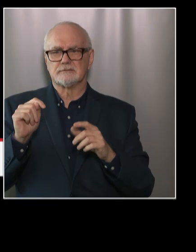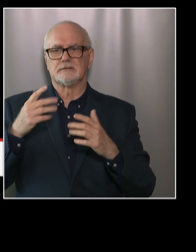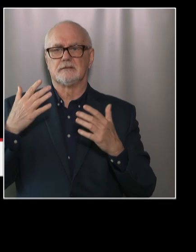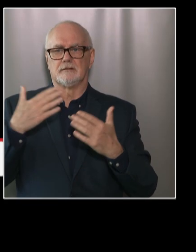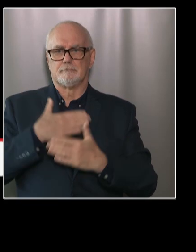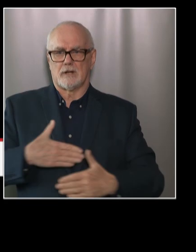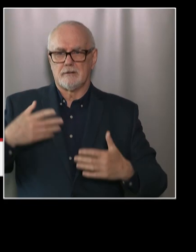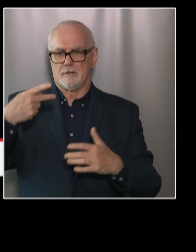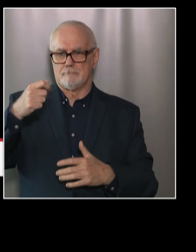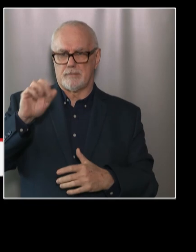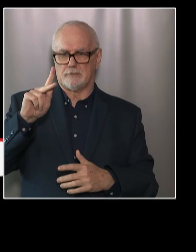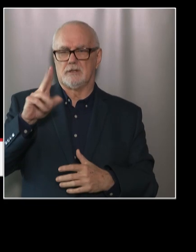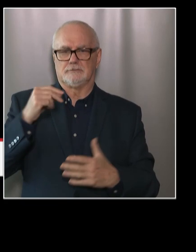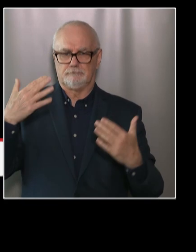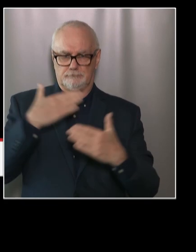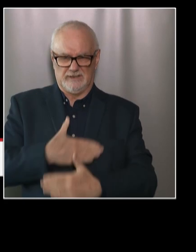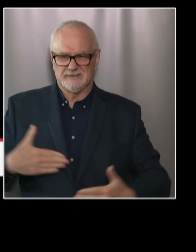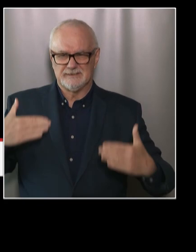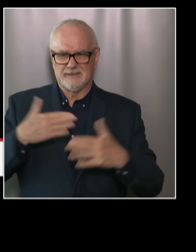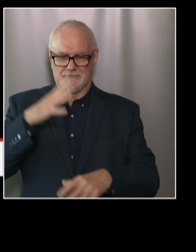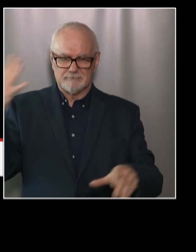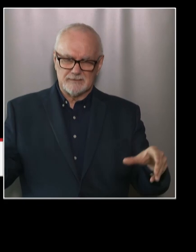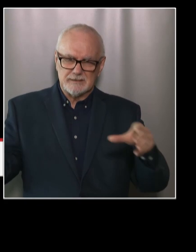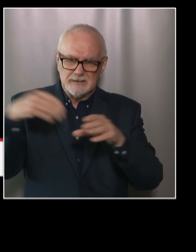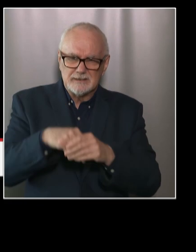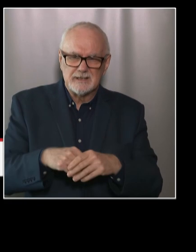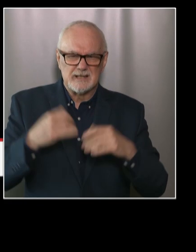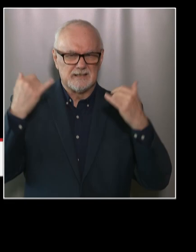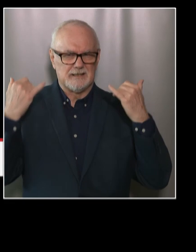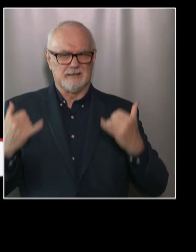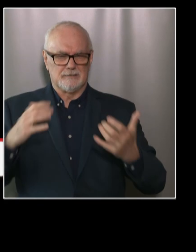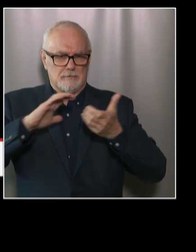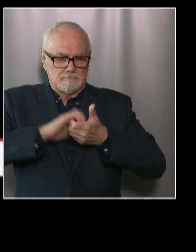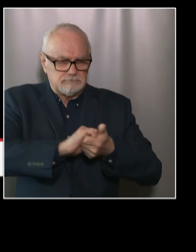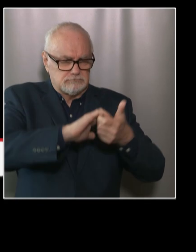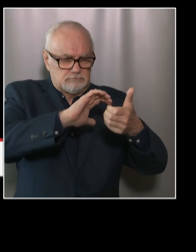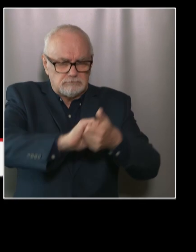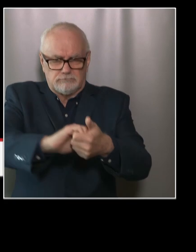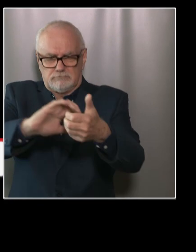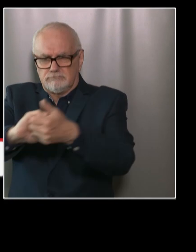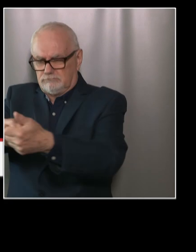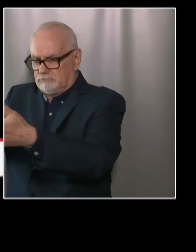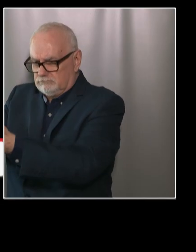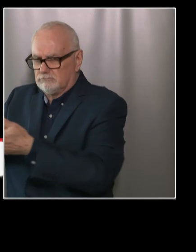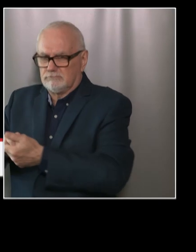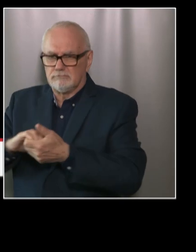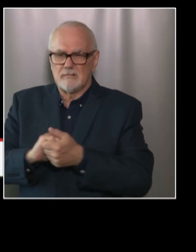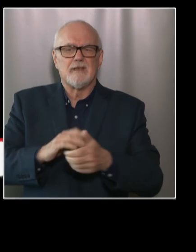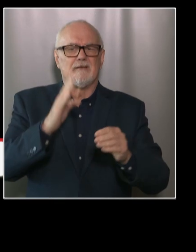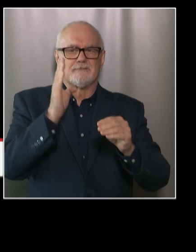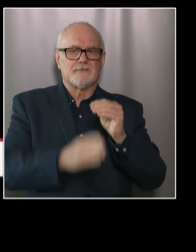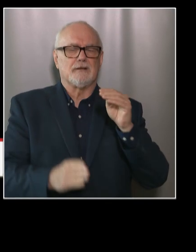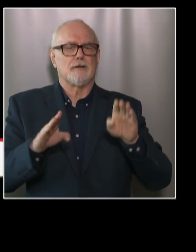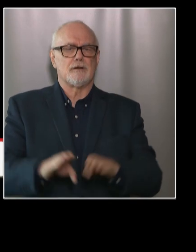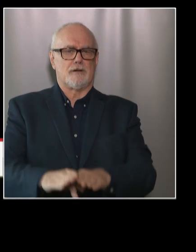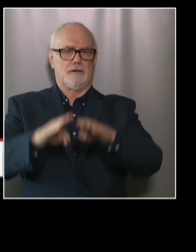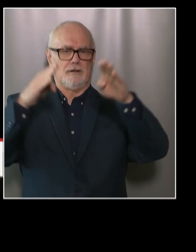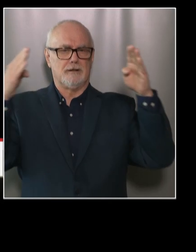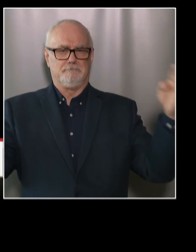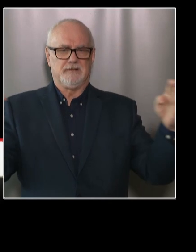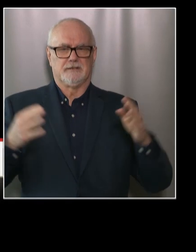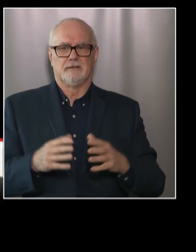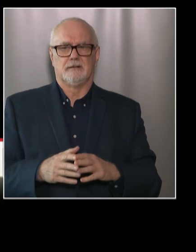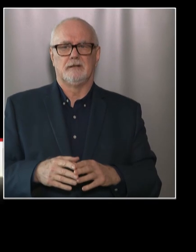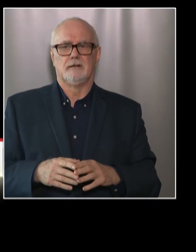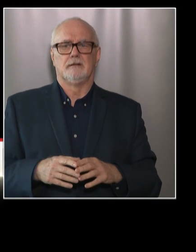as well as Kramer Consulting as the owner's rep, this project delivered. The new publicly owned recreation center demonstrates